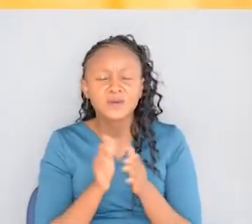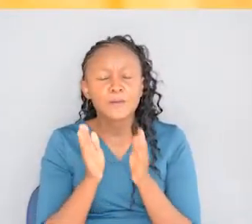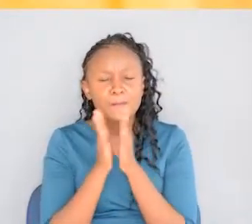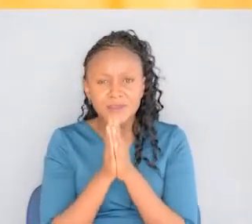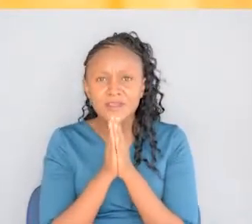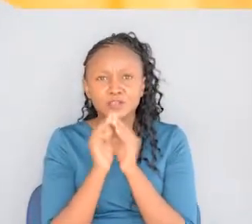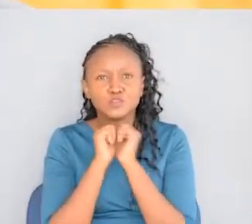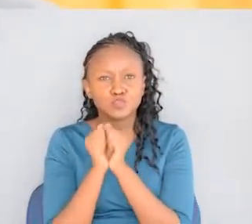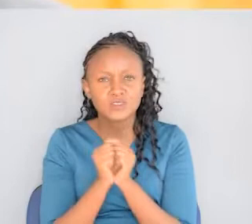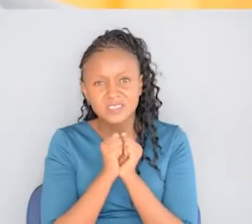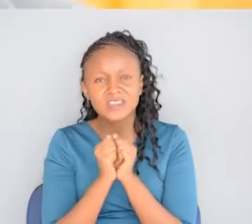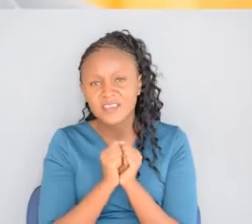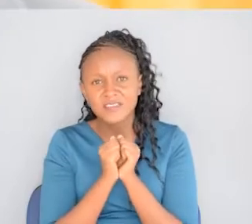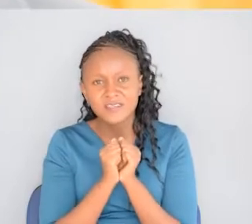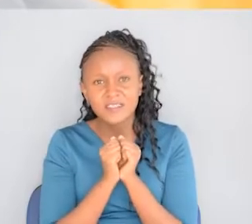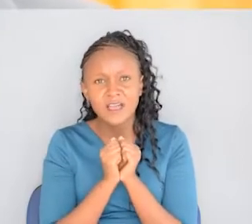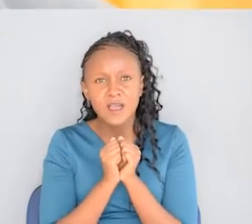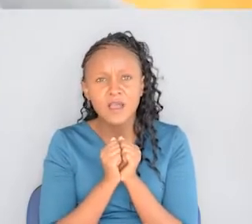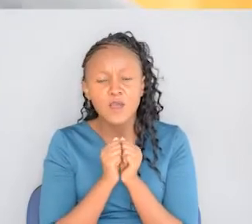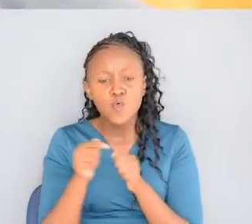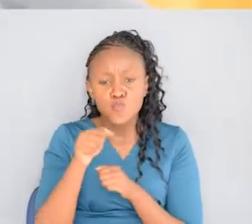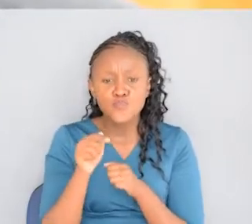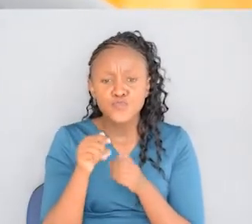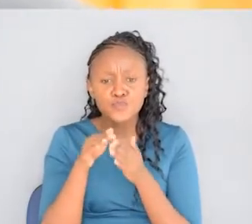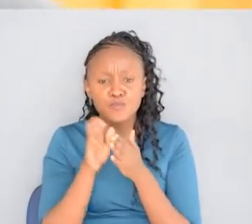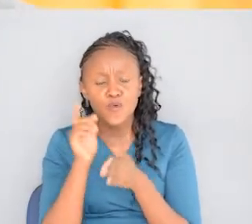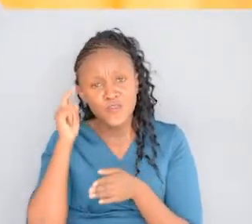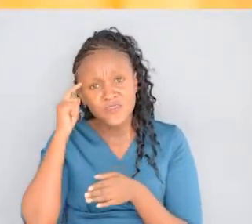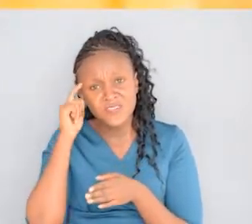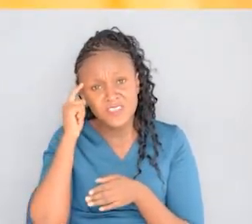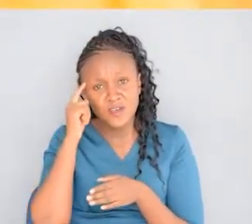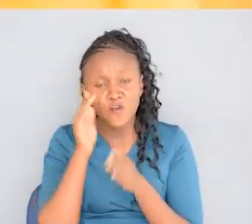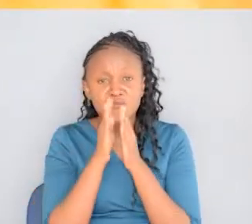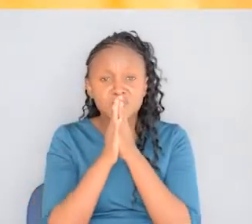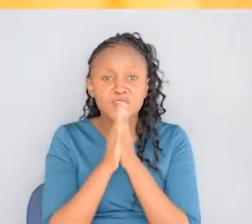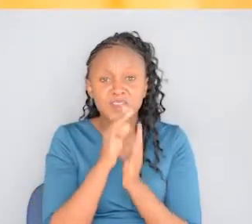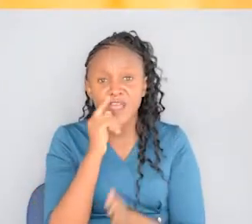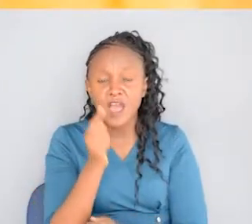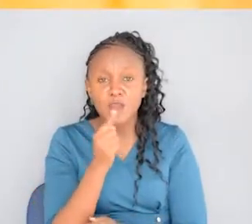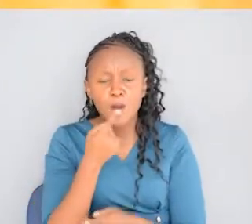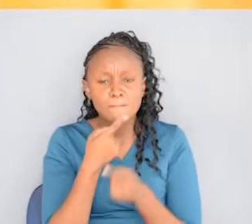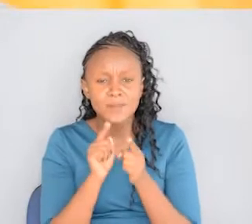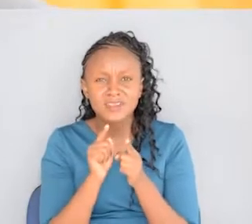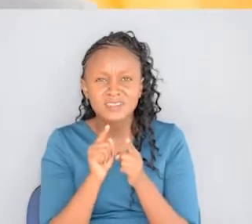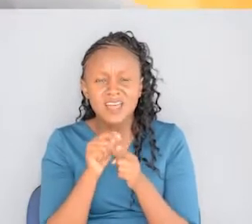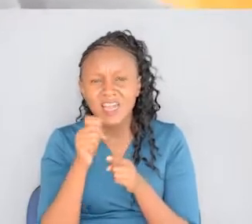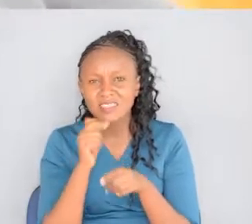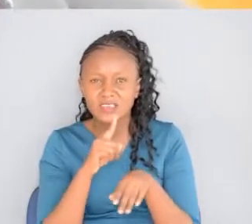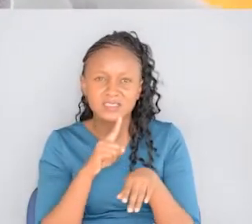more emphasize of prayer alone, but most of the time we only have